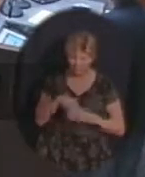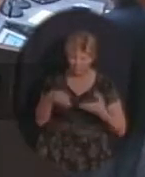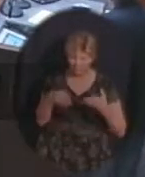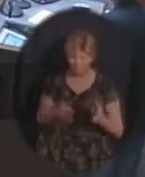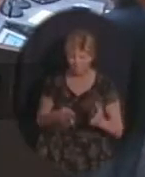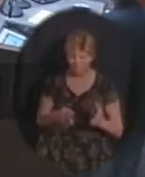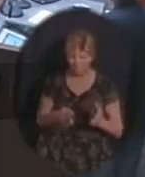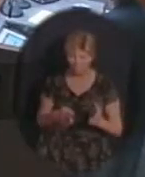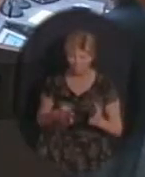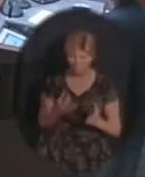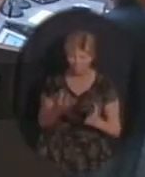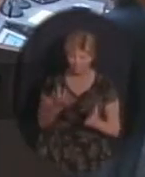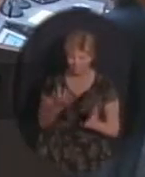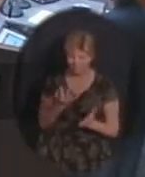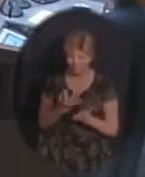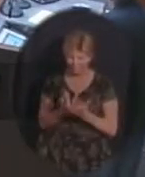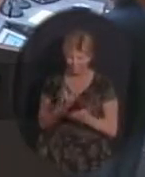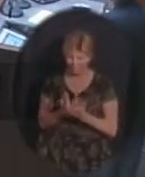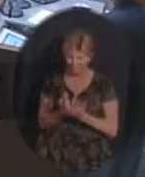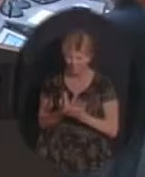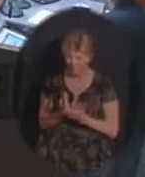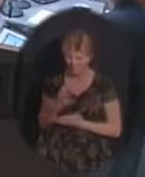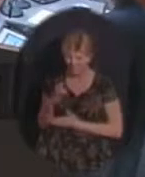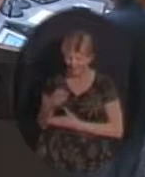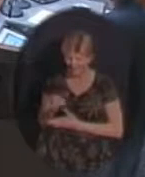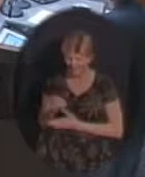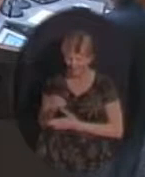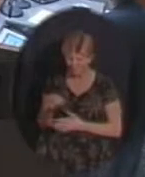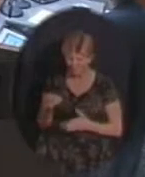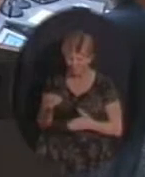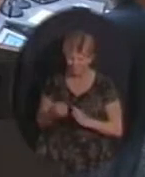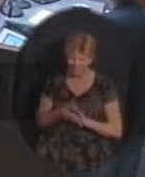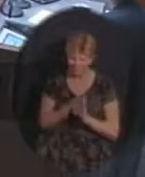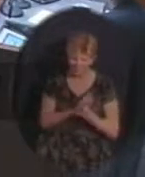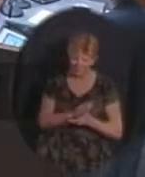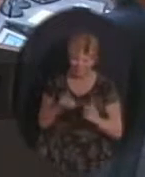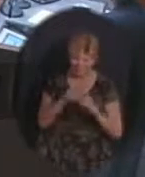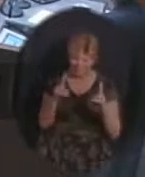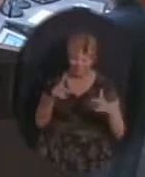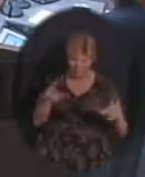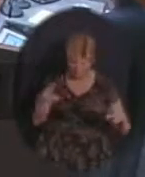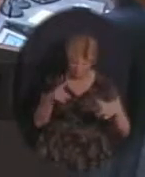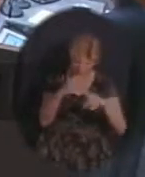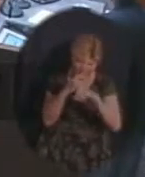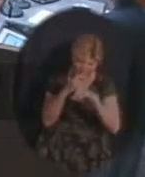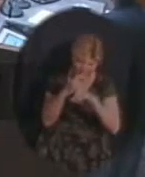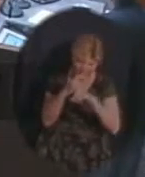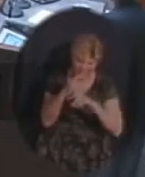the complications of health insurance, and then we went in that direction and have had one ever since.